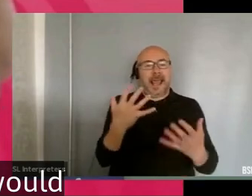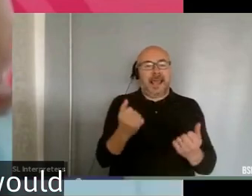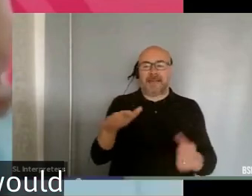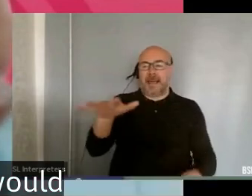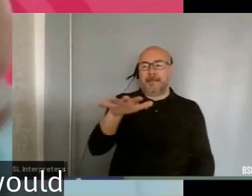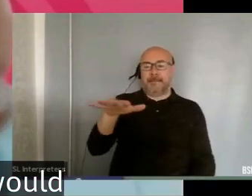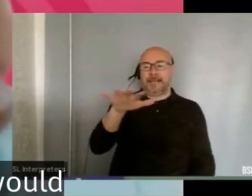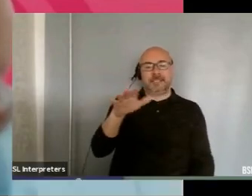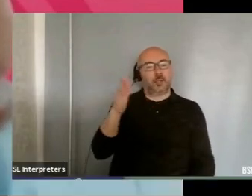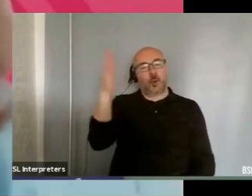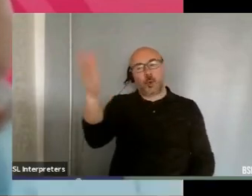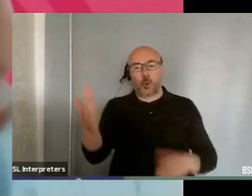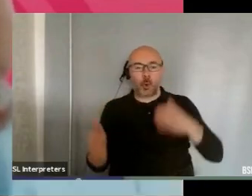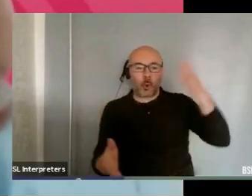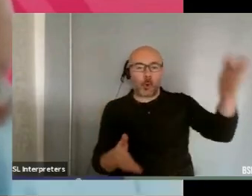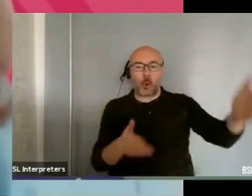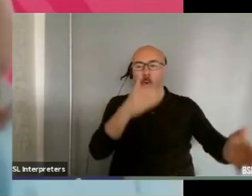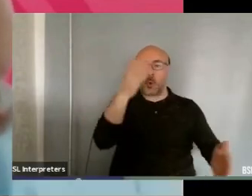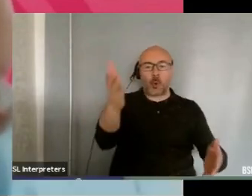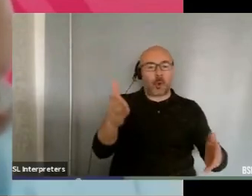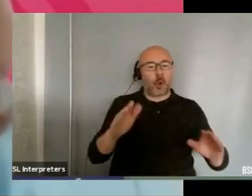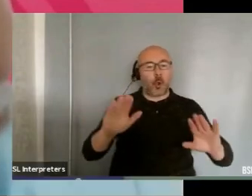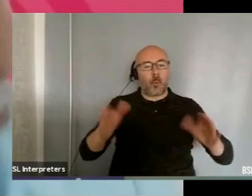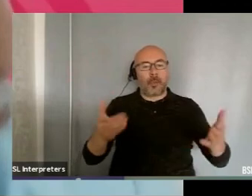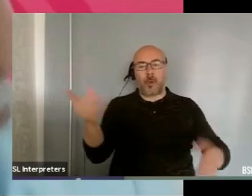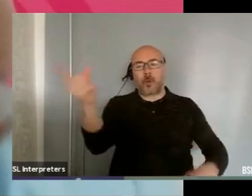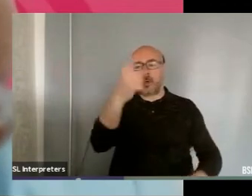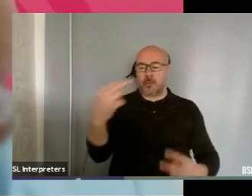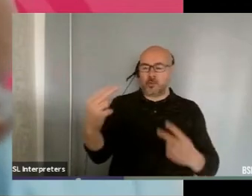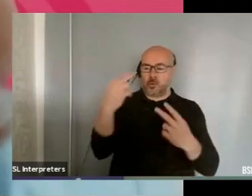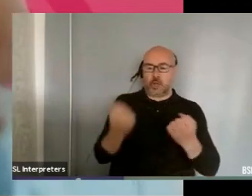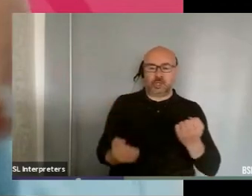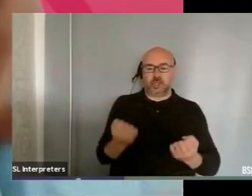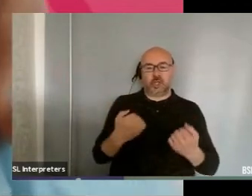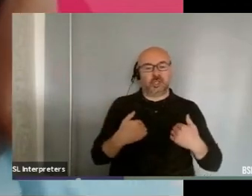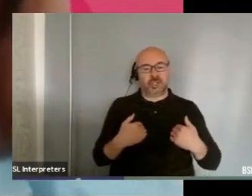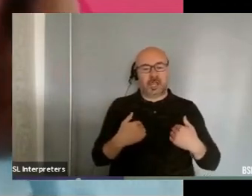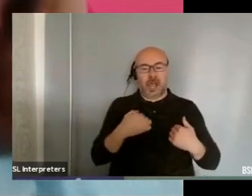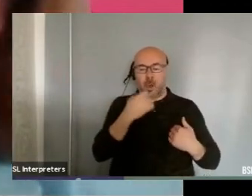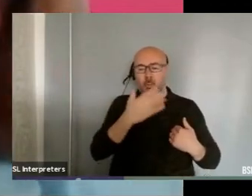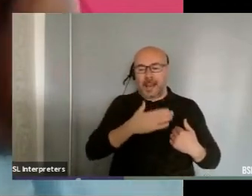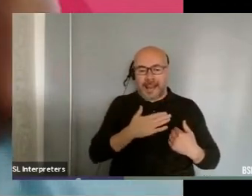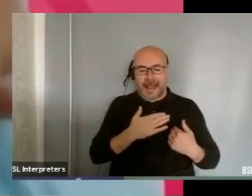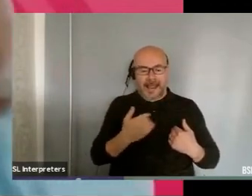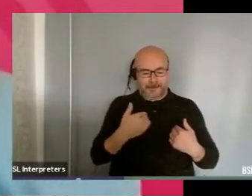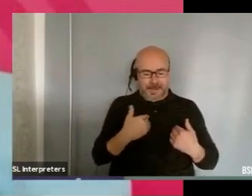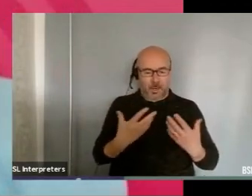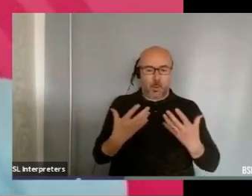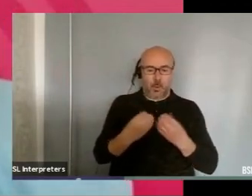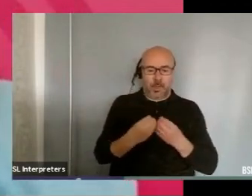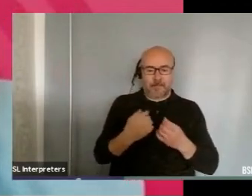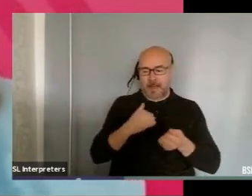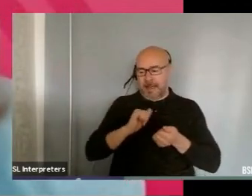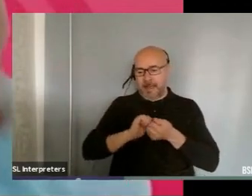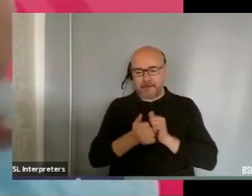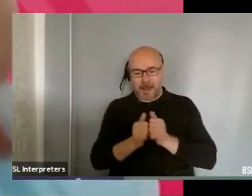joint activity, where we don't feel judged, where we can go together. I can go with my partner, my spouse, my mum, my